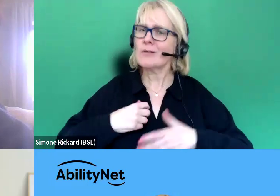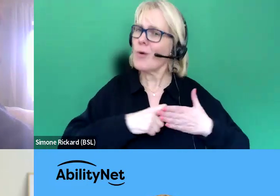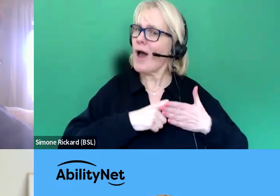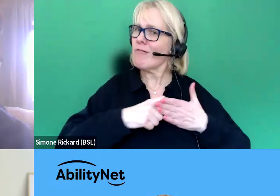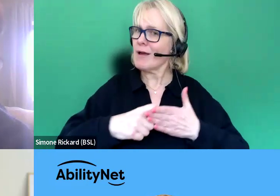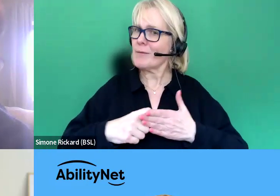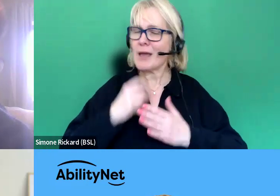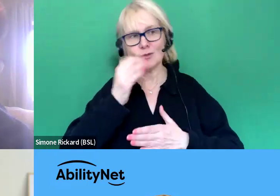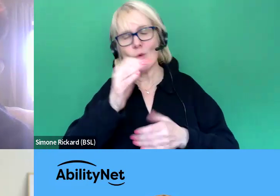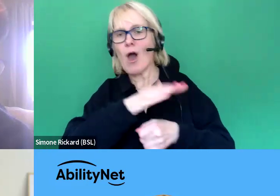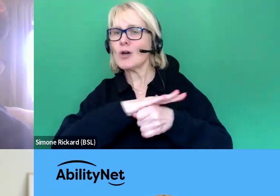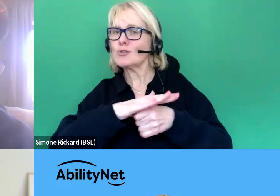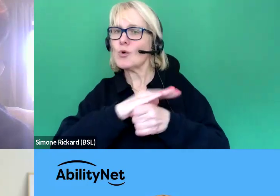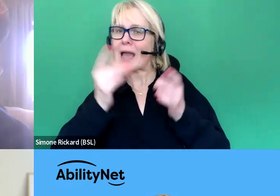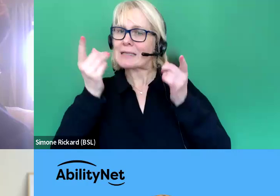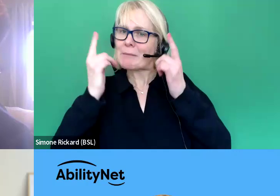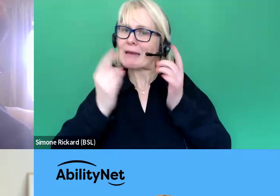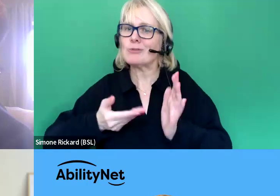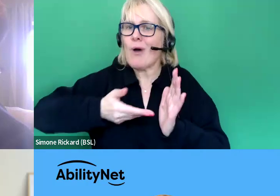your case manager to add this to your grant.